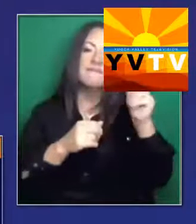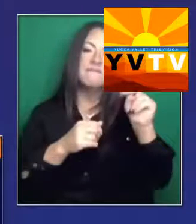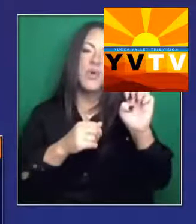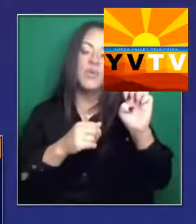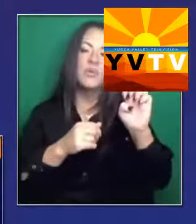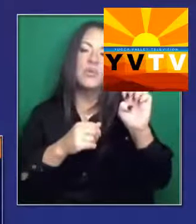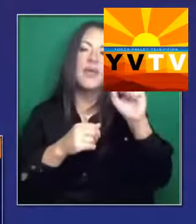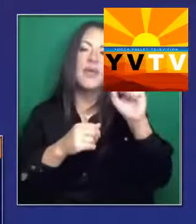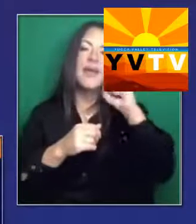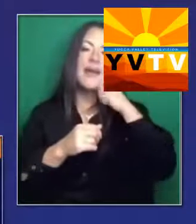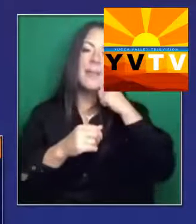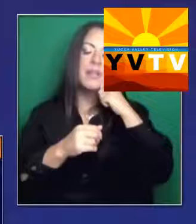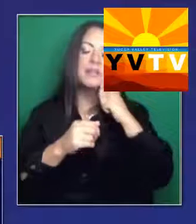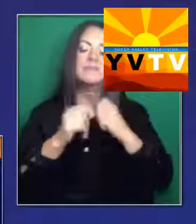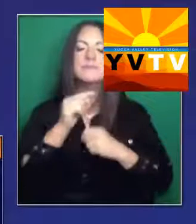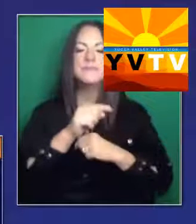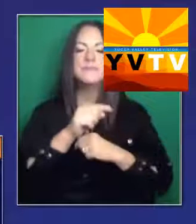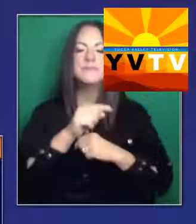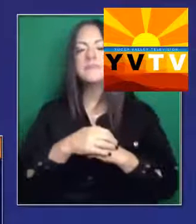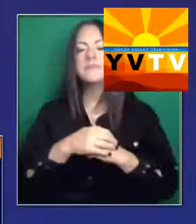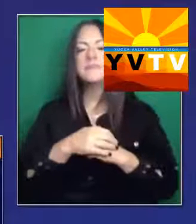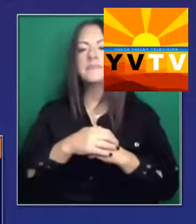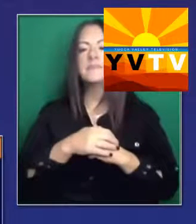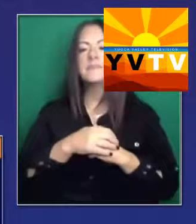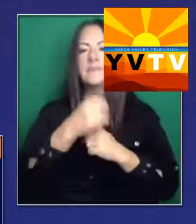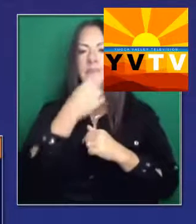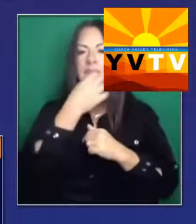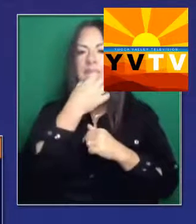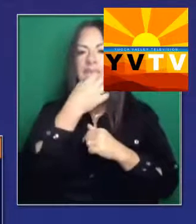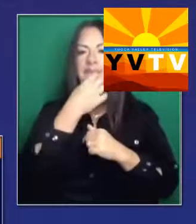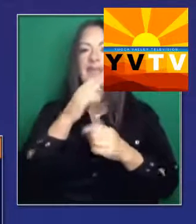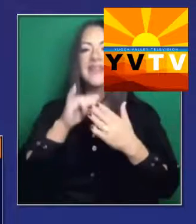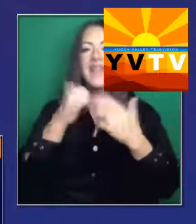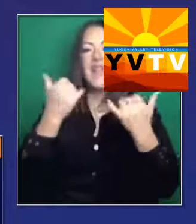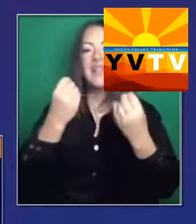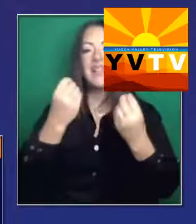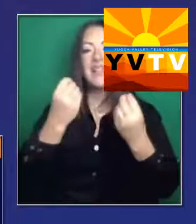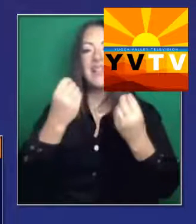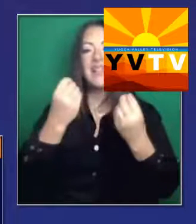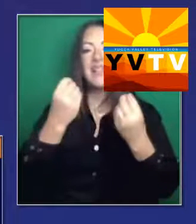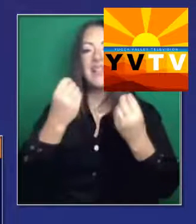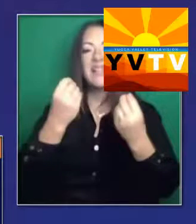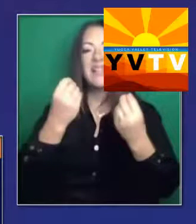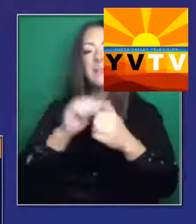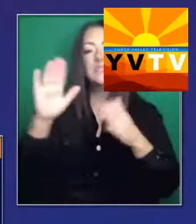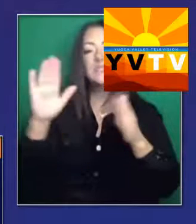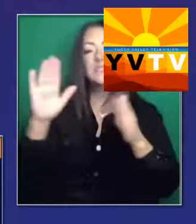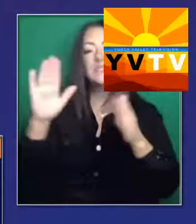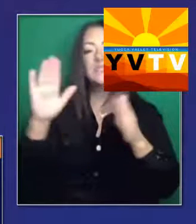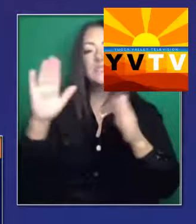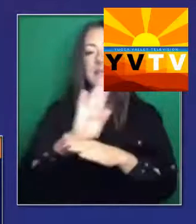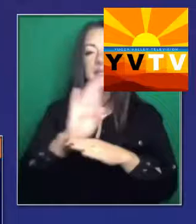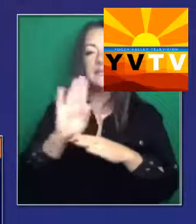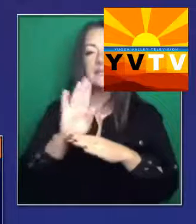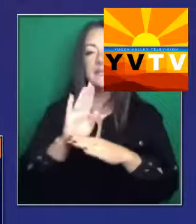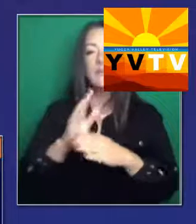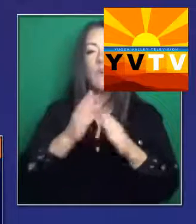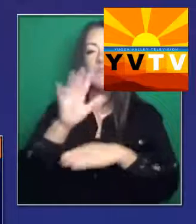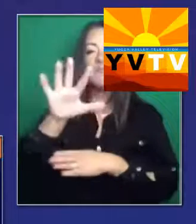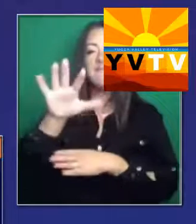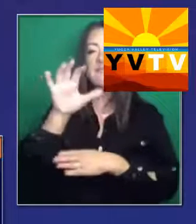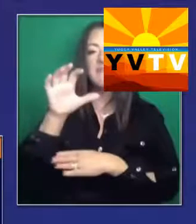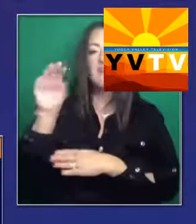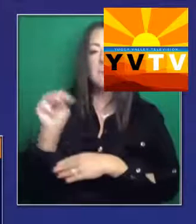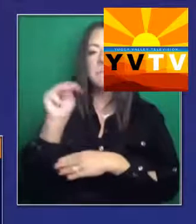important, look to update you on supports for our small businesses. $500 million in grants were put up as a bridge. I'm going to be talking a